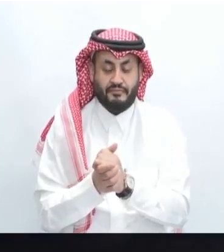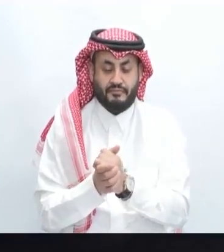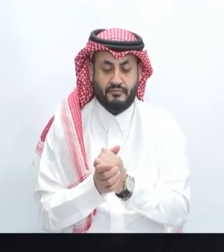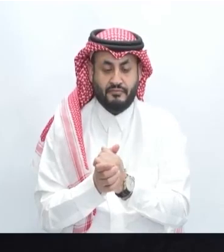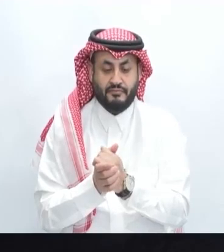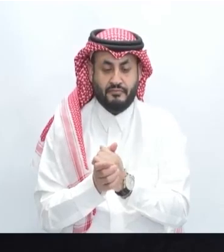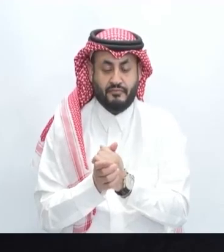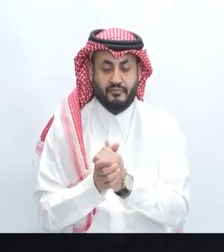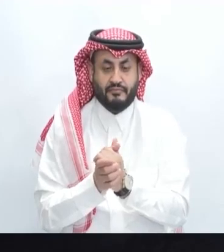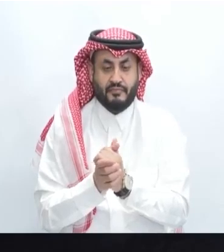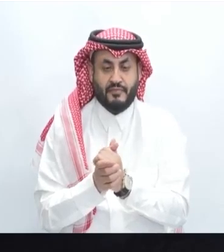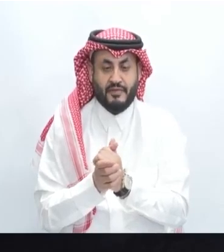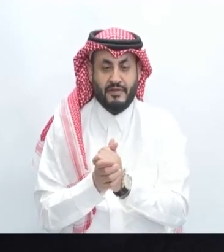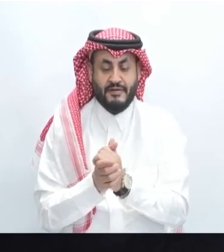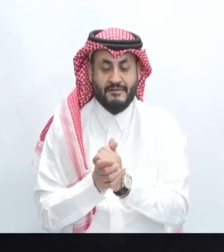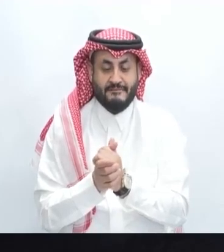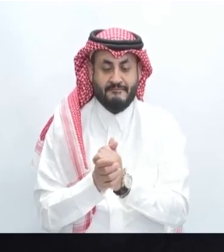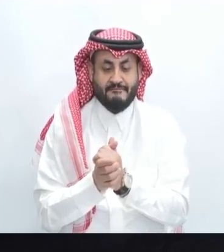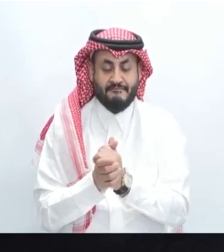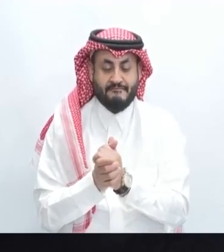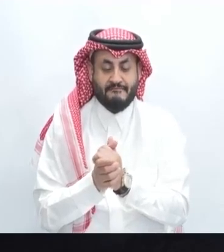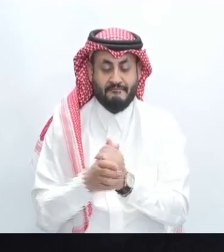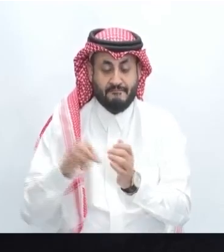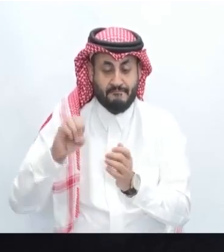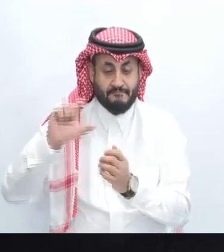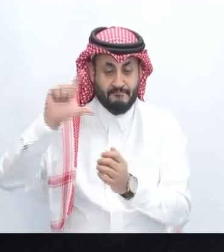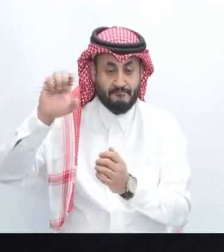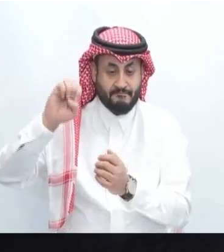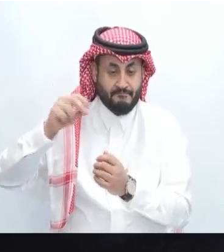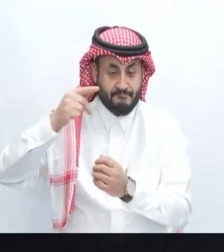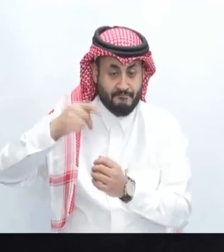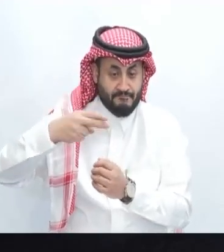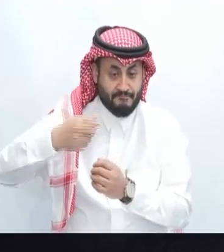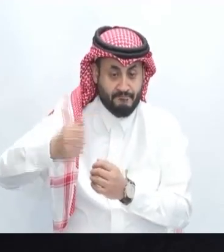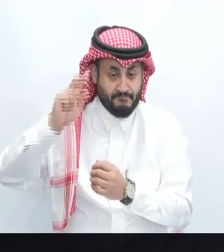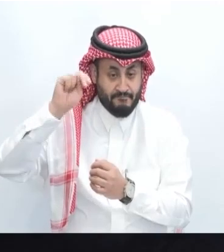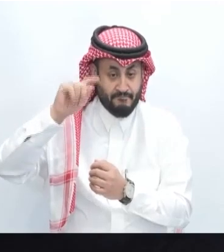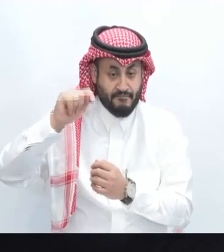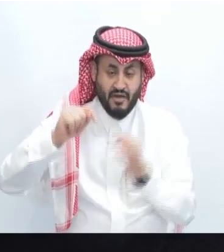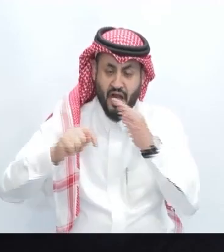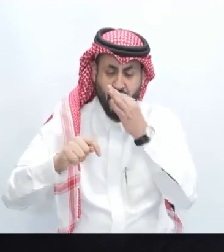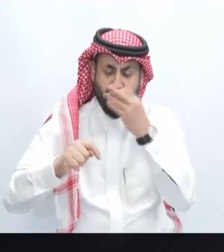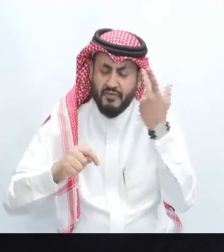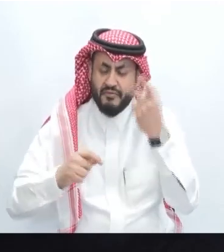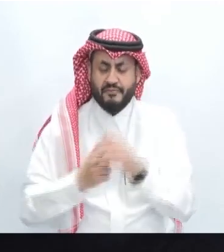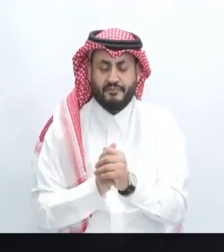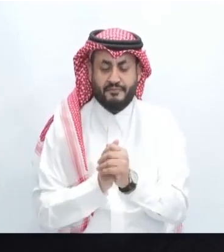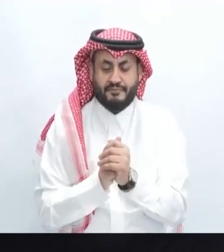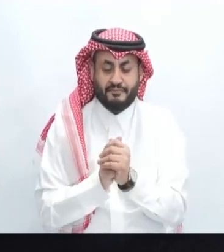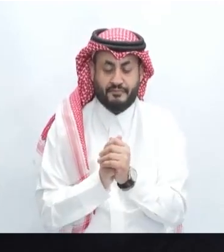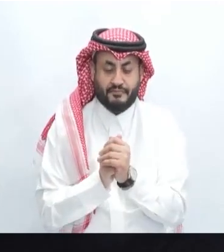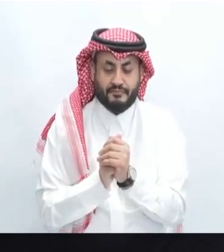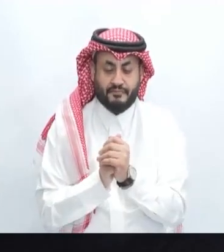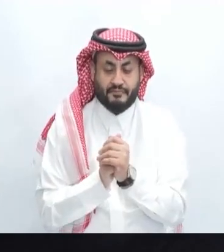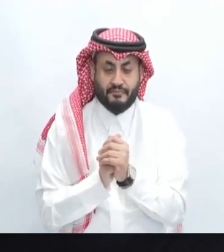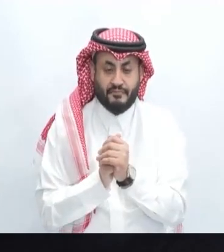game with a partner or family member, and just ask them this question, and once they hear the sound, then you would say